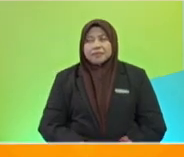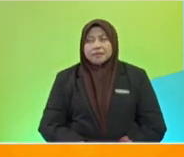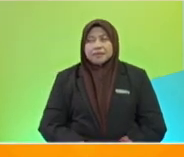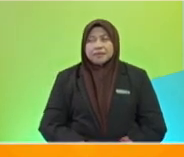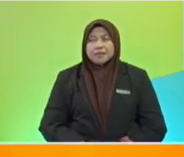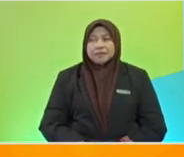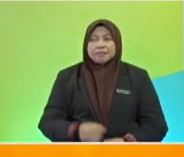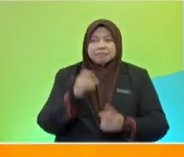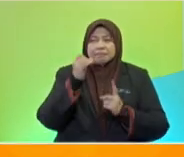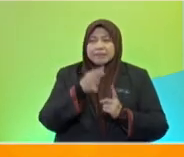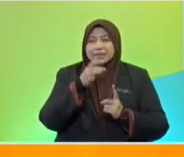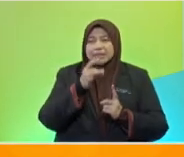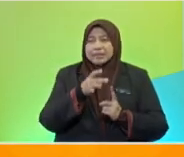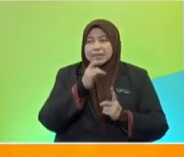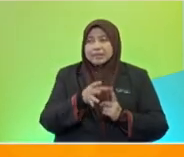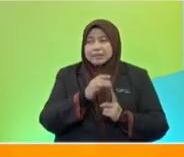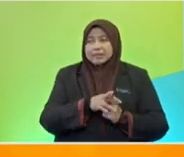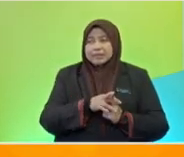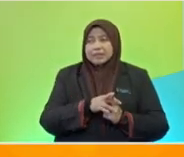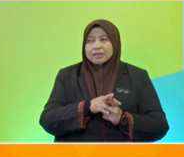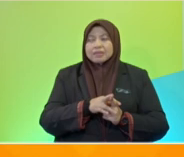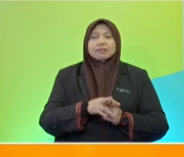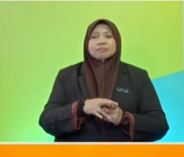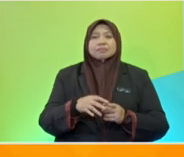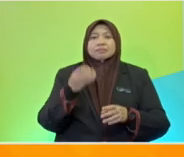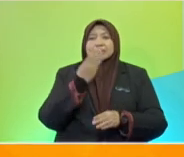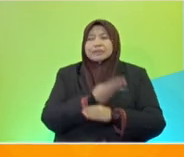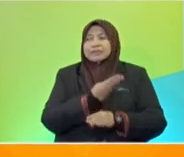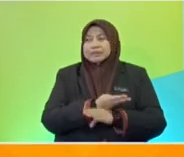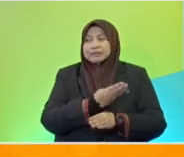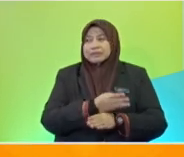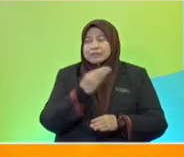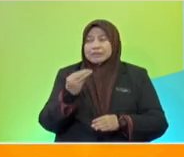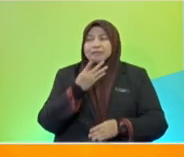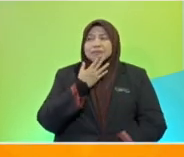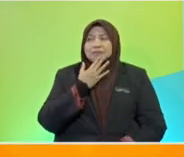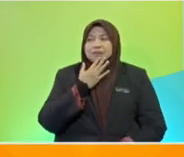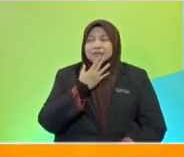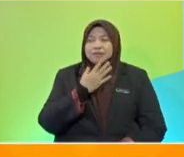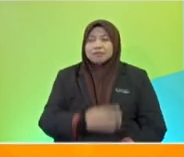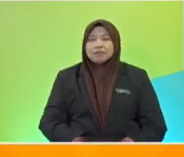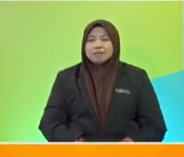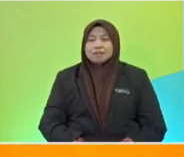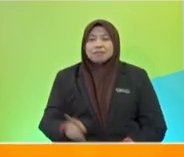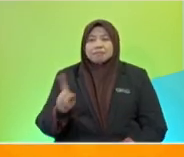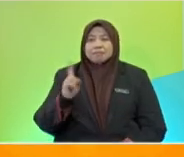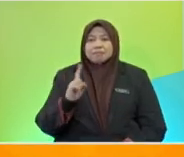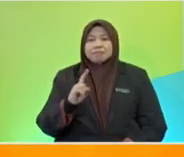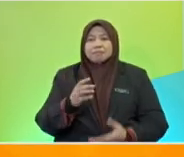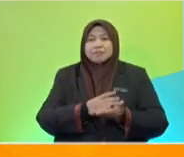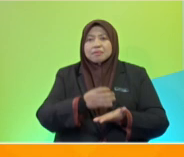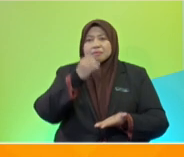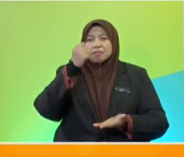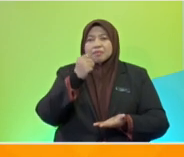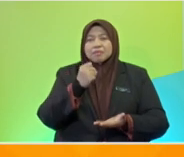Metal, that is the glass bottle, and also colored one. Okay. Which one of these bottles will cast a very